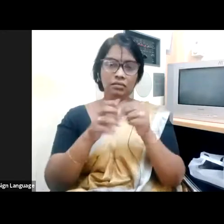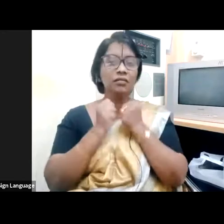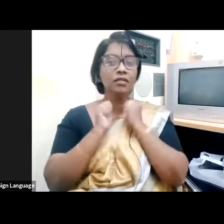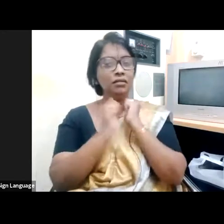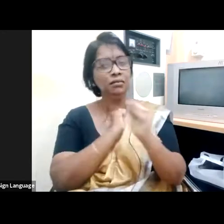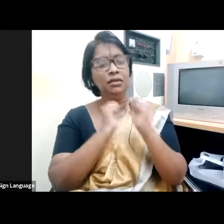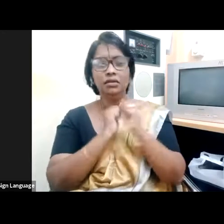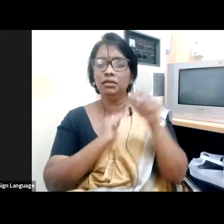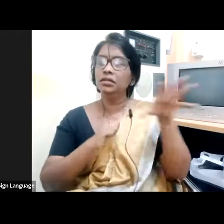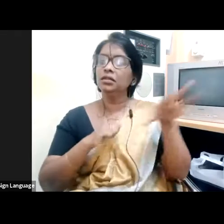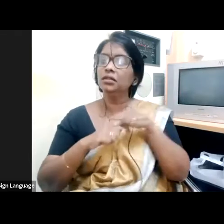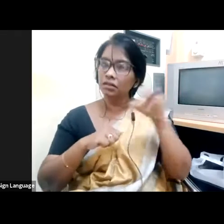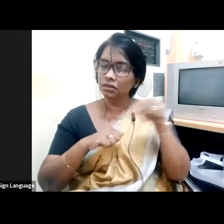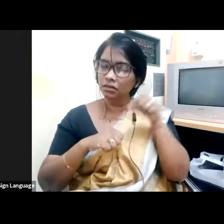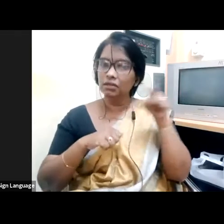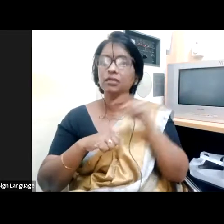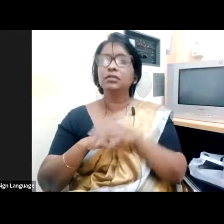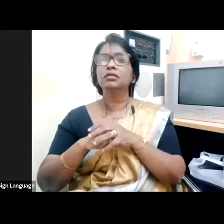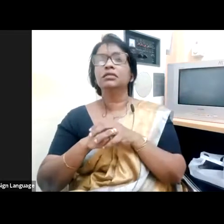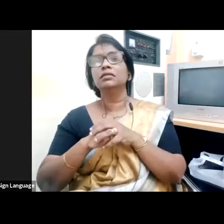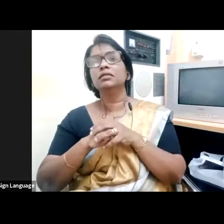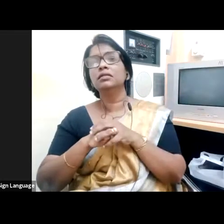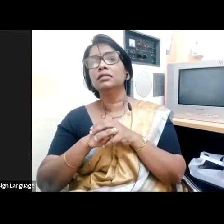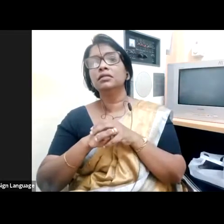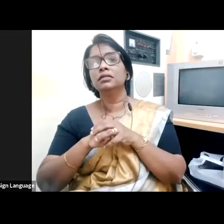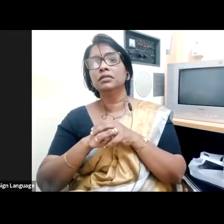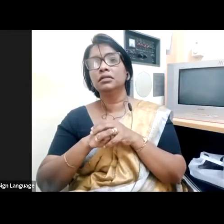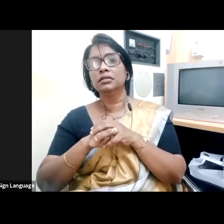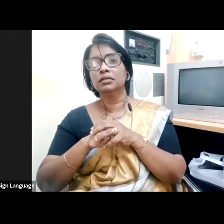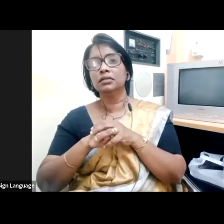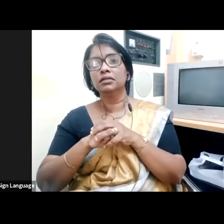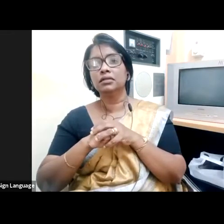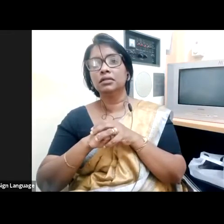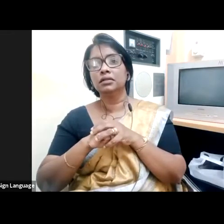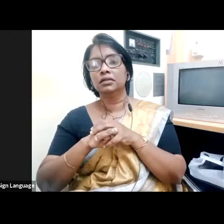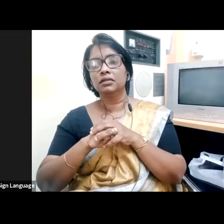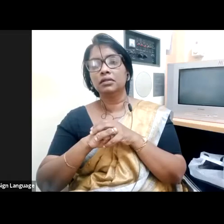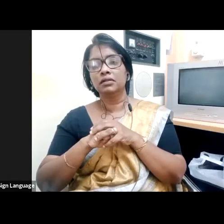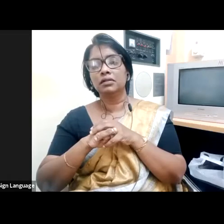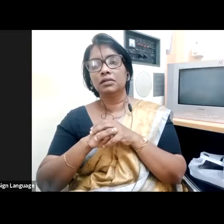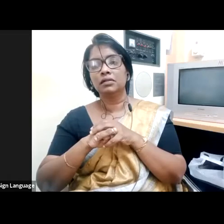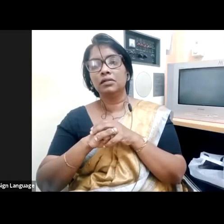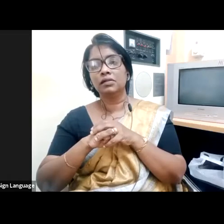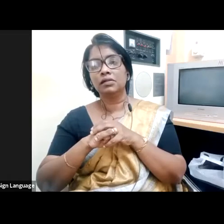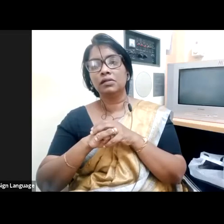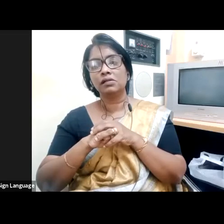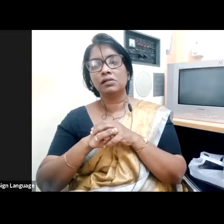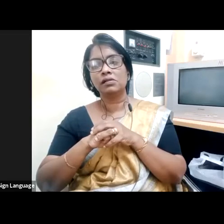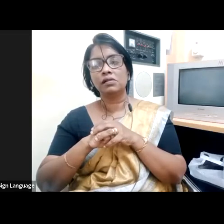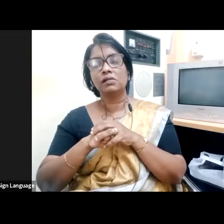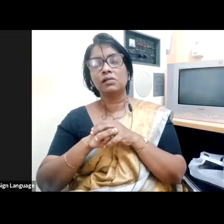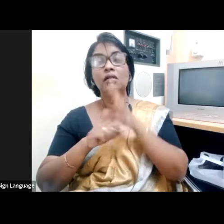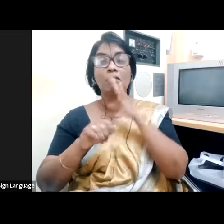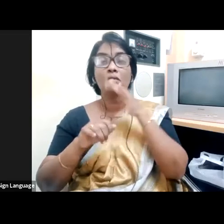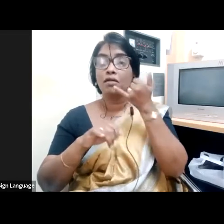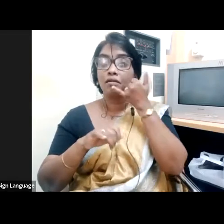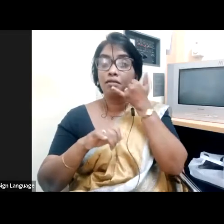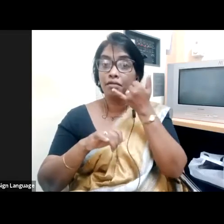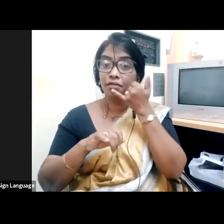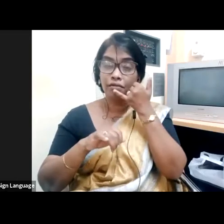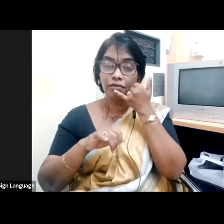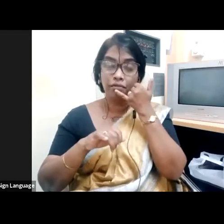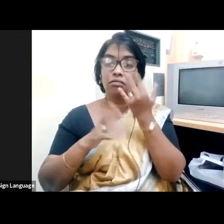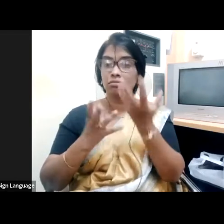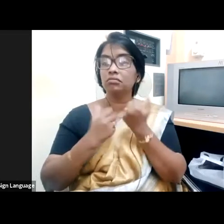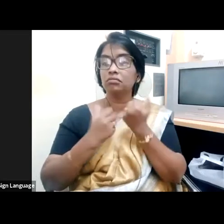for person-to-person transfer of money over their mobile devices. And to make this work, you needed a network